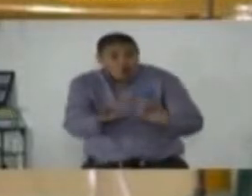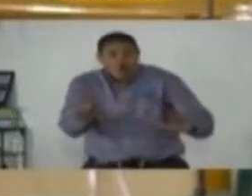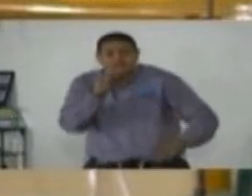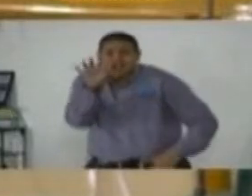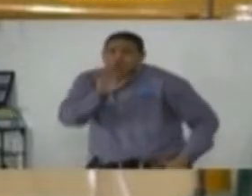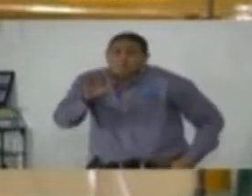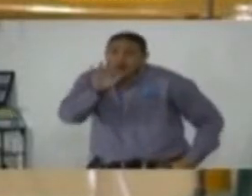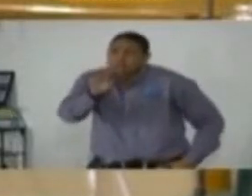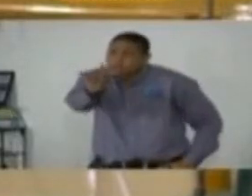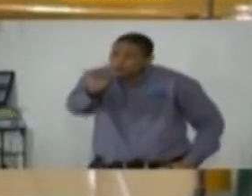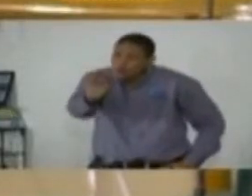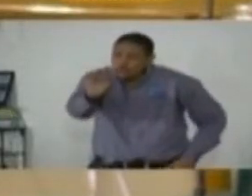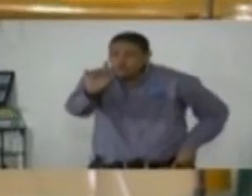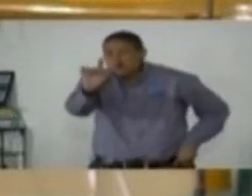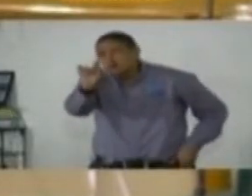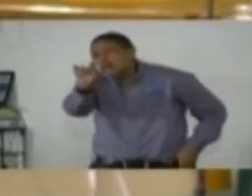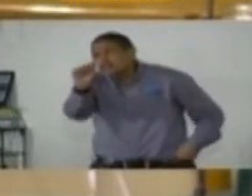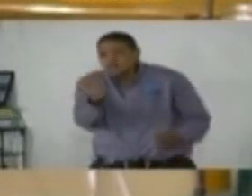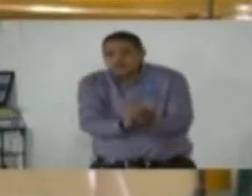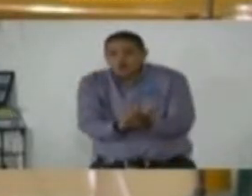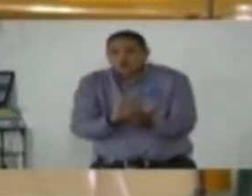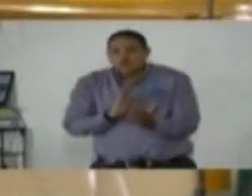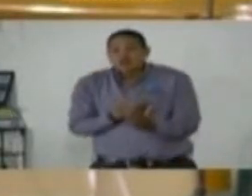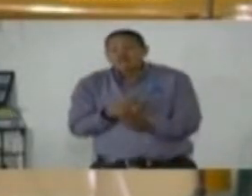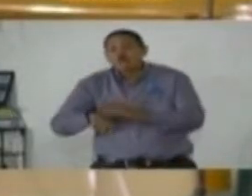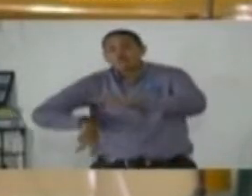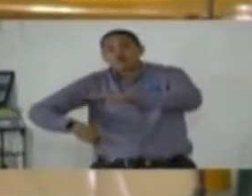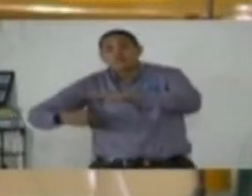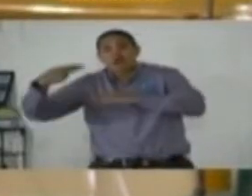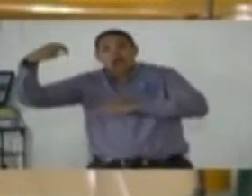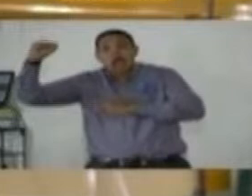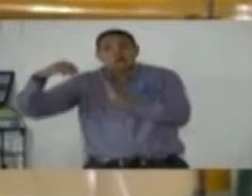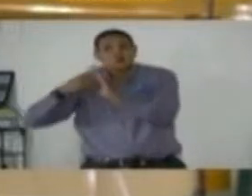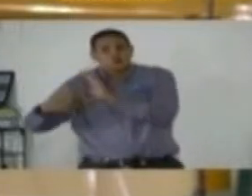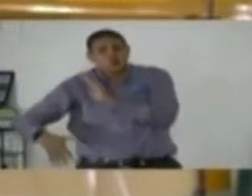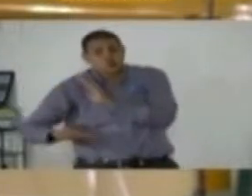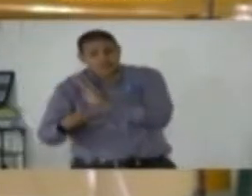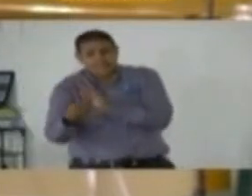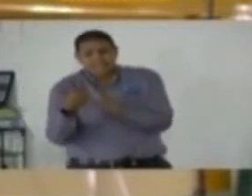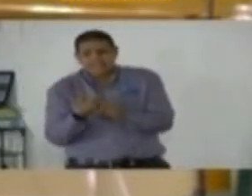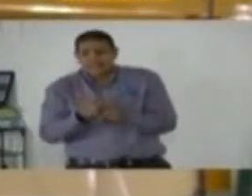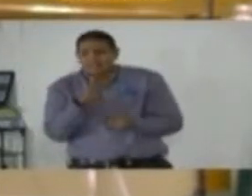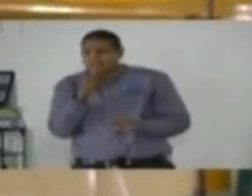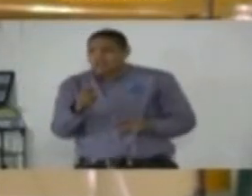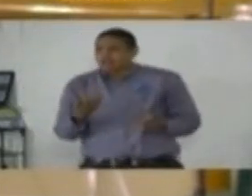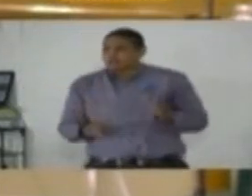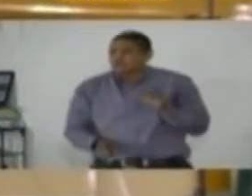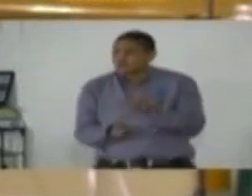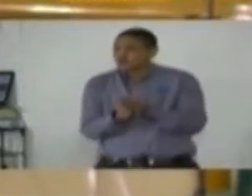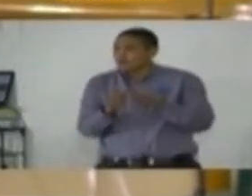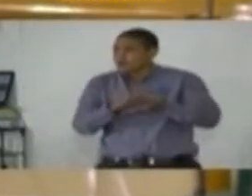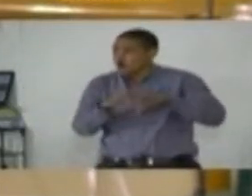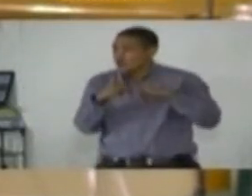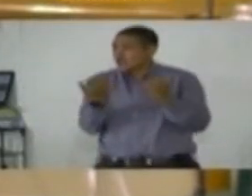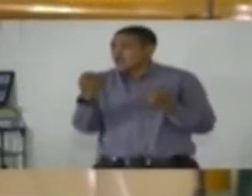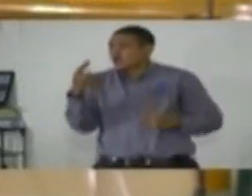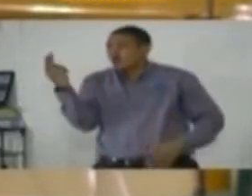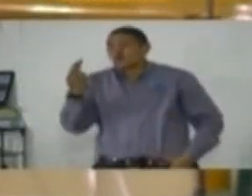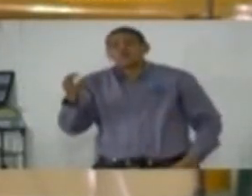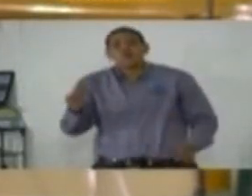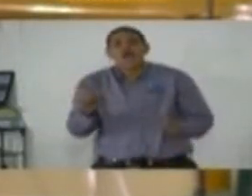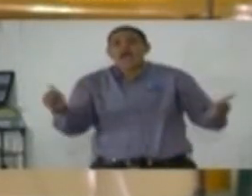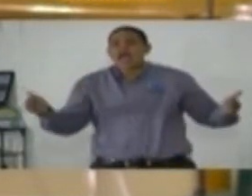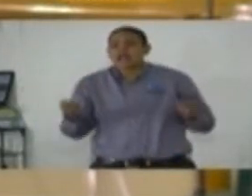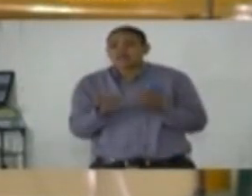approximately 120,000 of our primary and high school students were not showing up online or using any of the